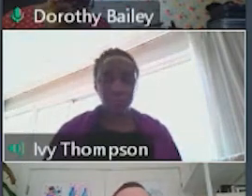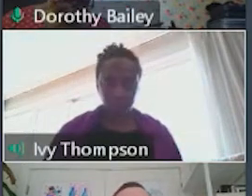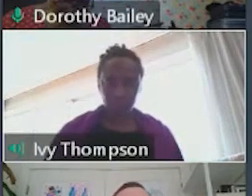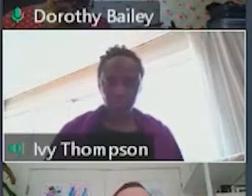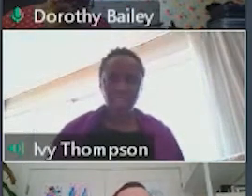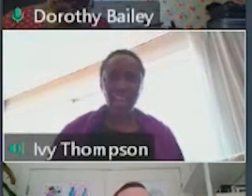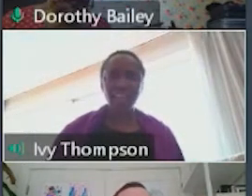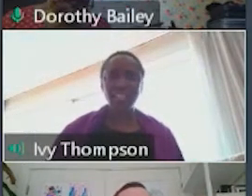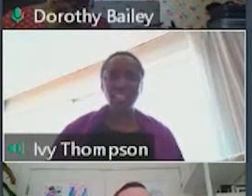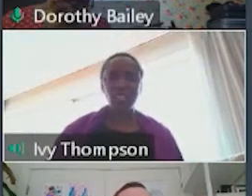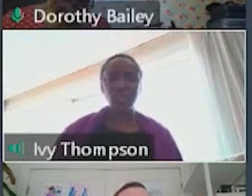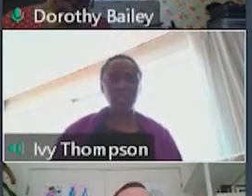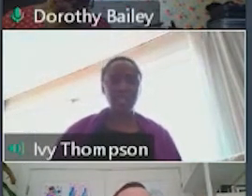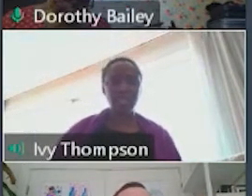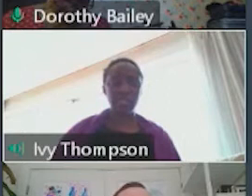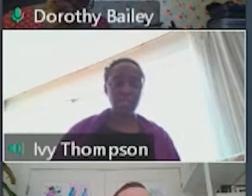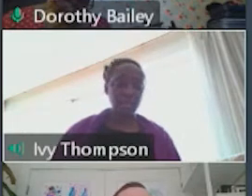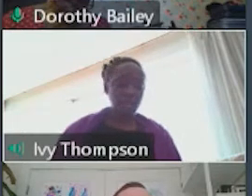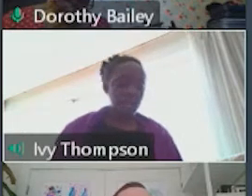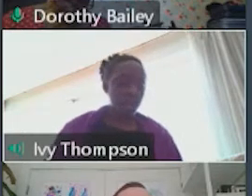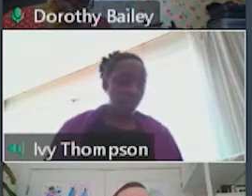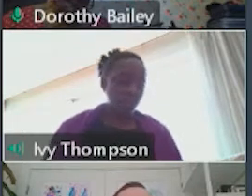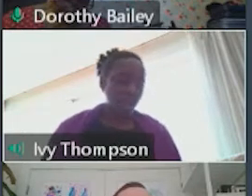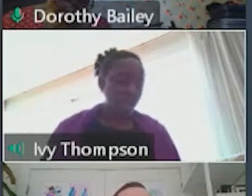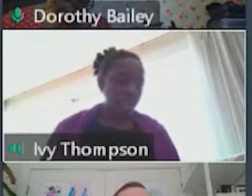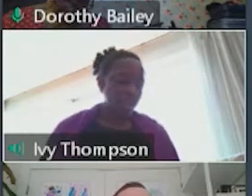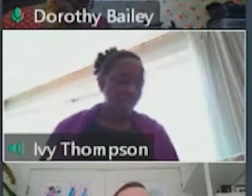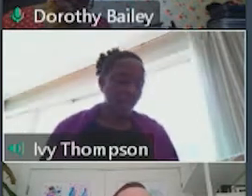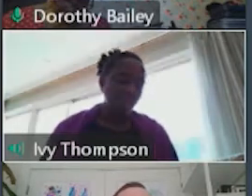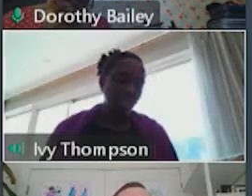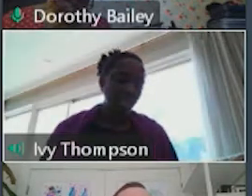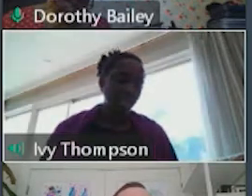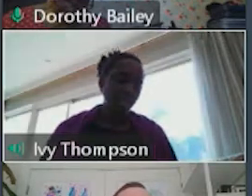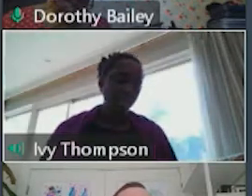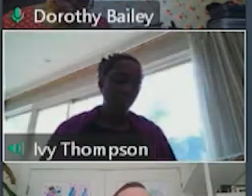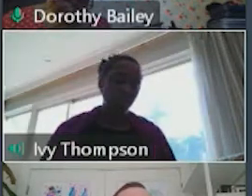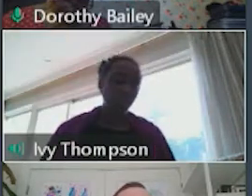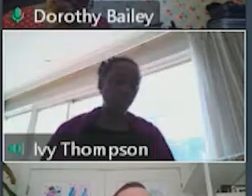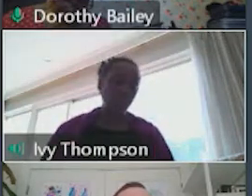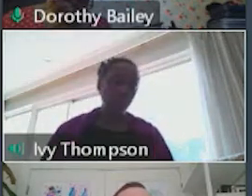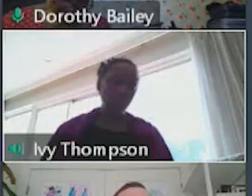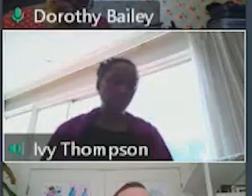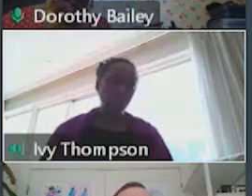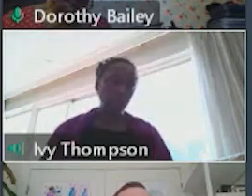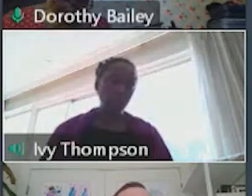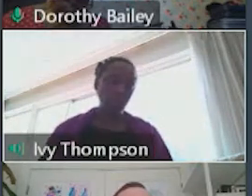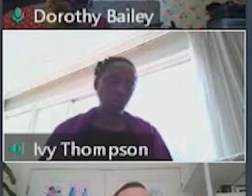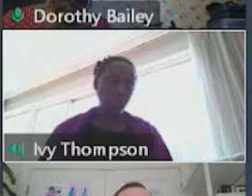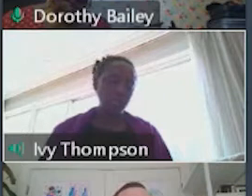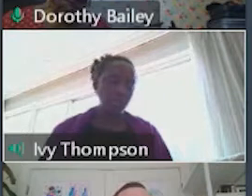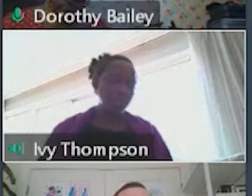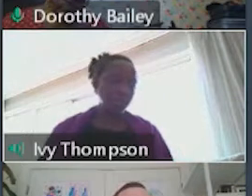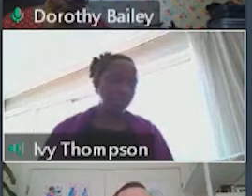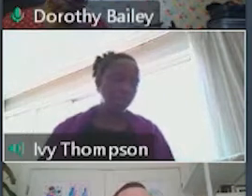of the property and add additional plantings. And with that, the application has been reviewed for conformance to